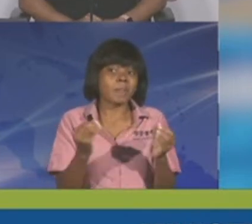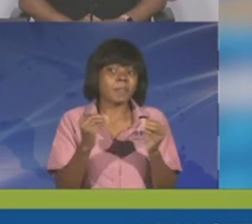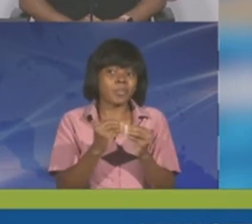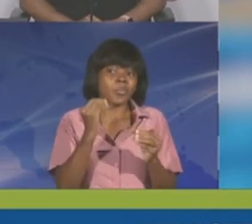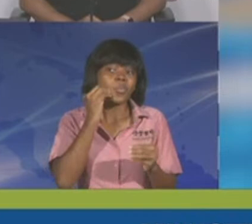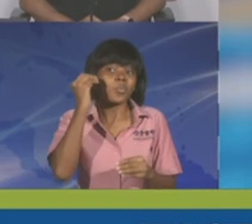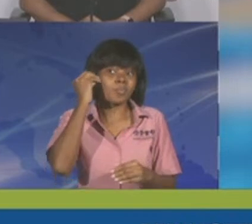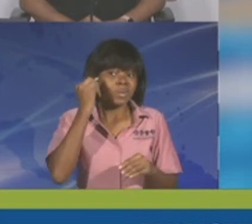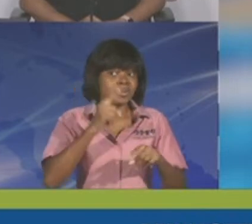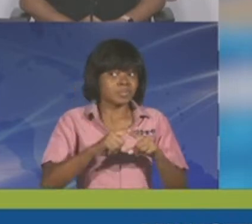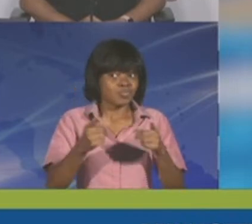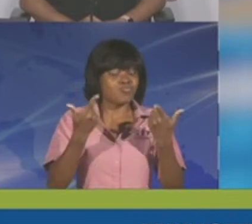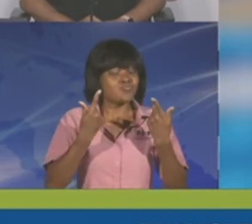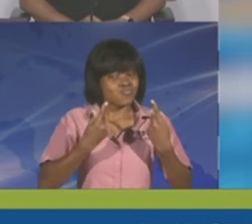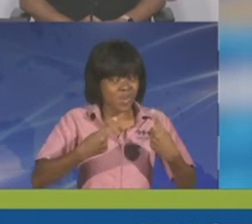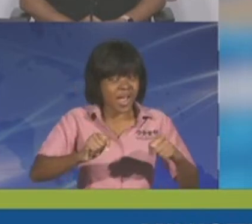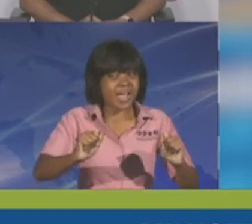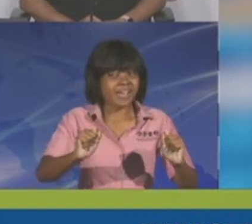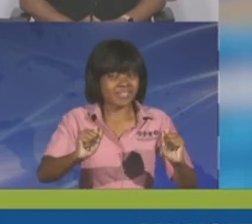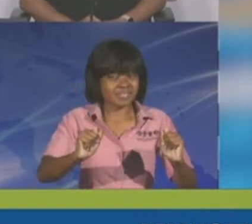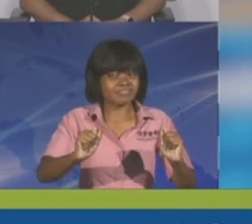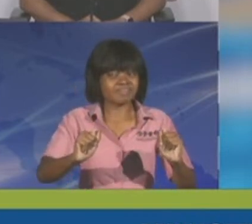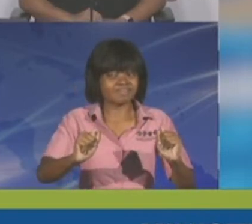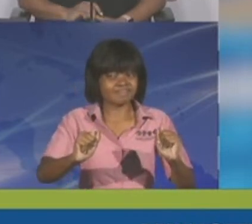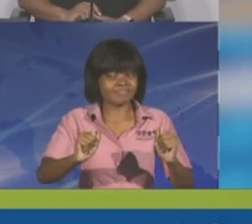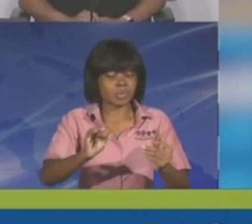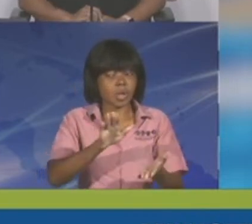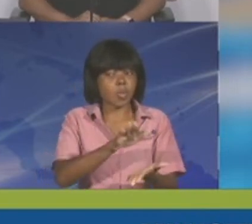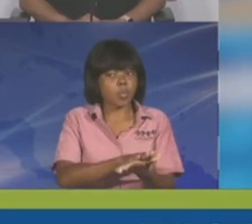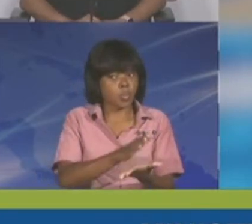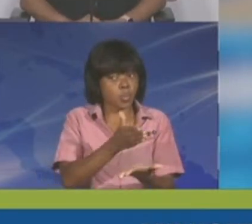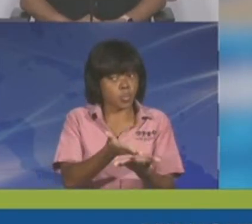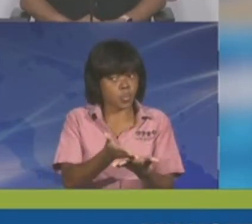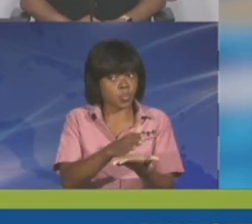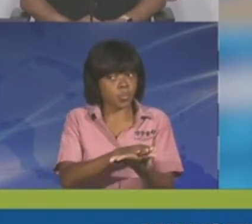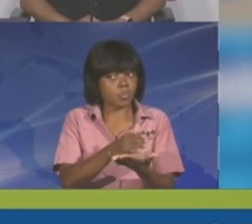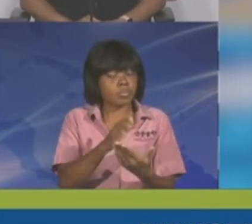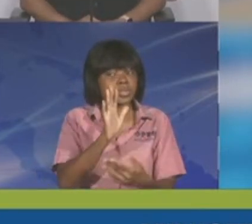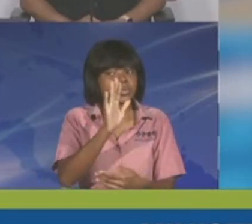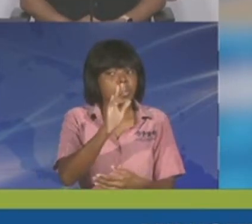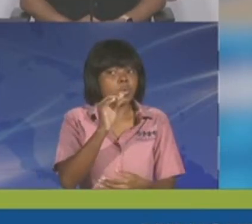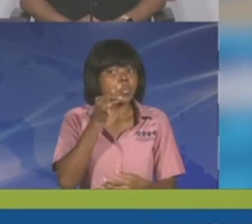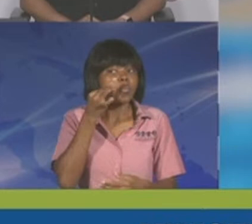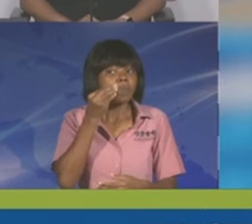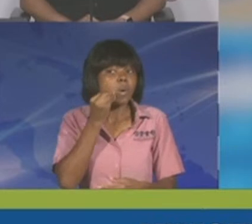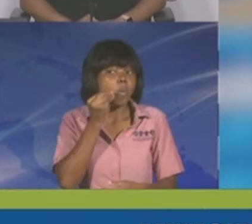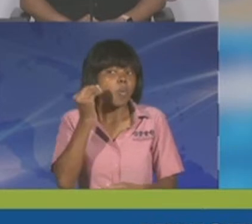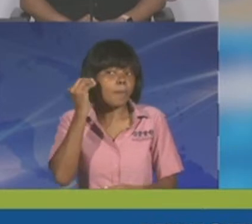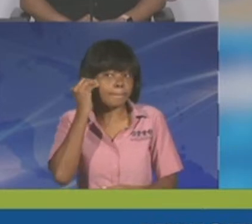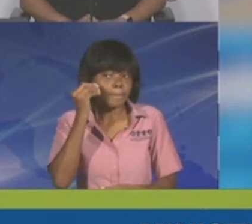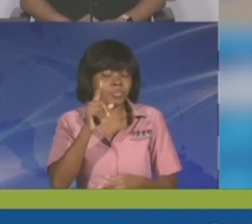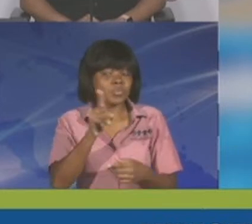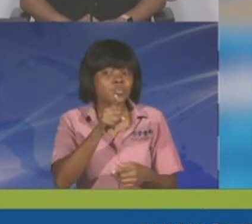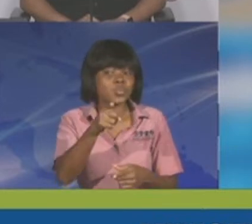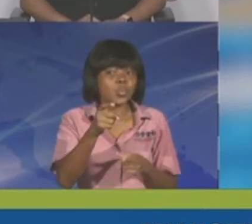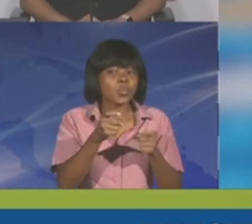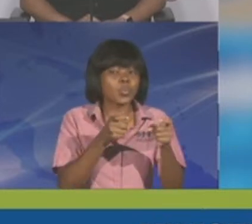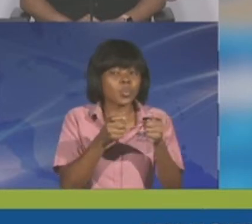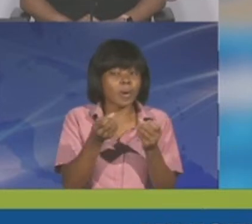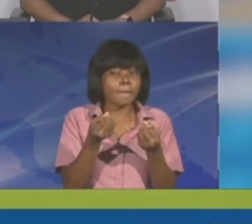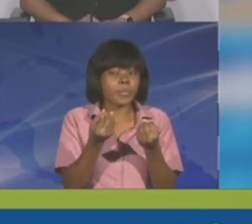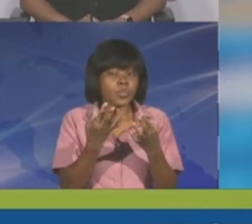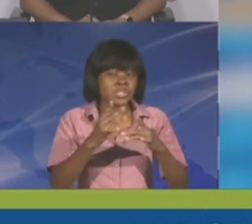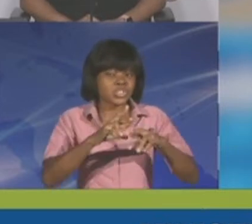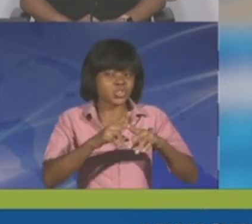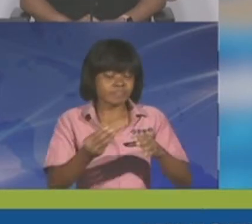need to make an effort to cook more food at home, because again, when you cook food at home, you are controlling the amount of salt that is added to